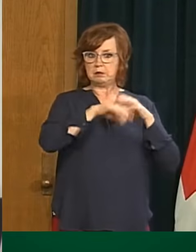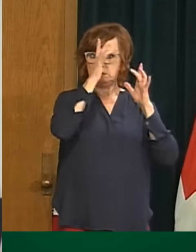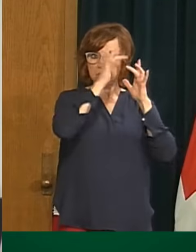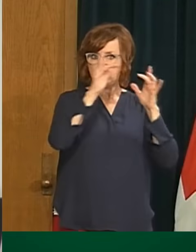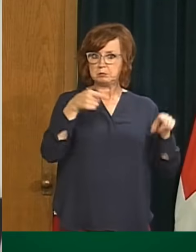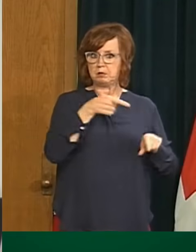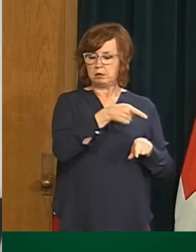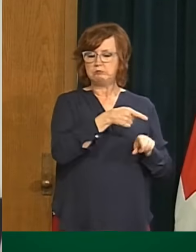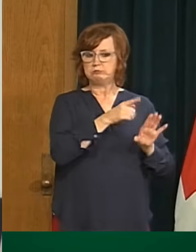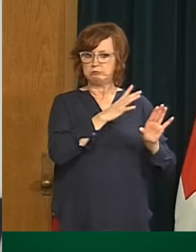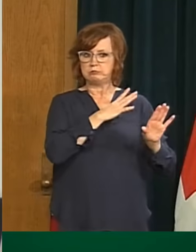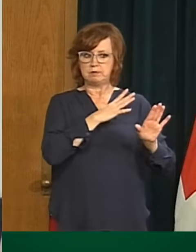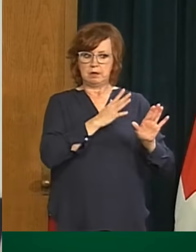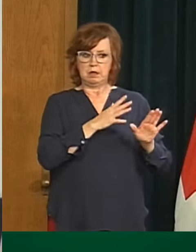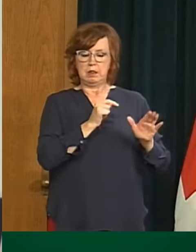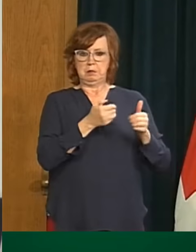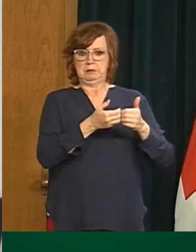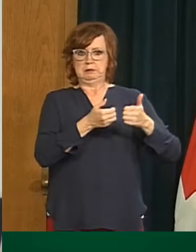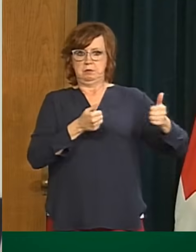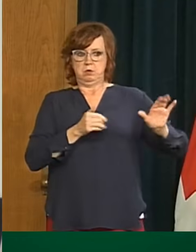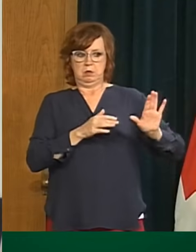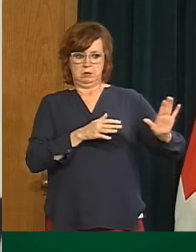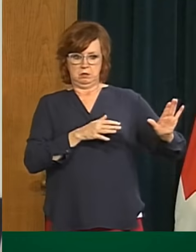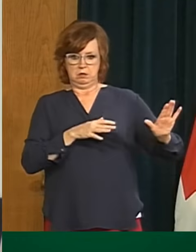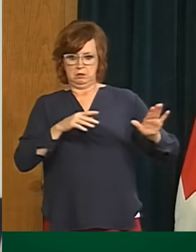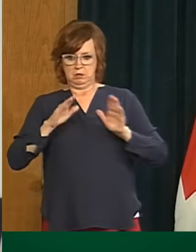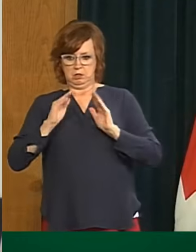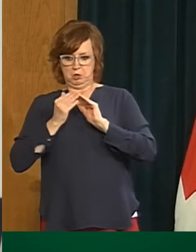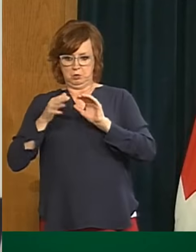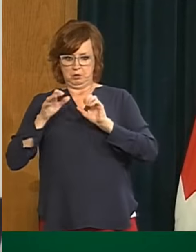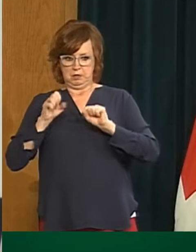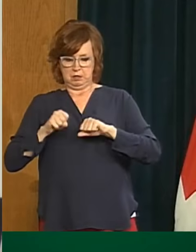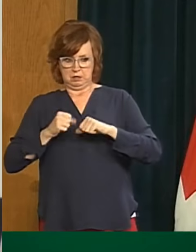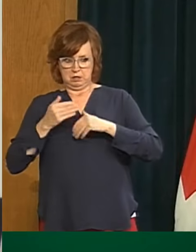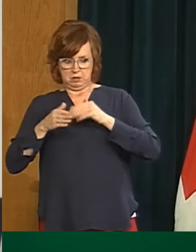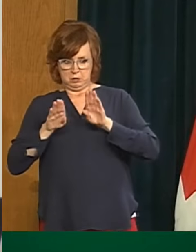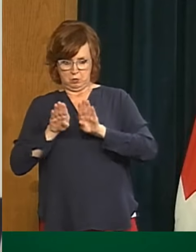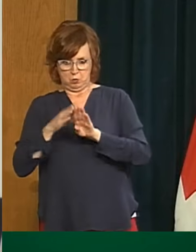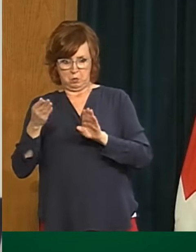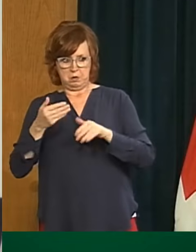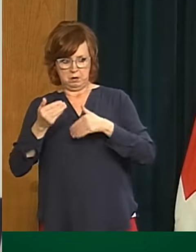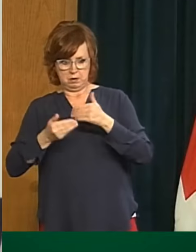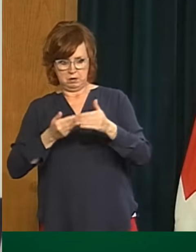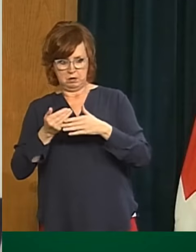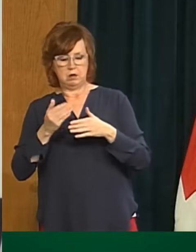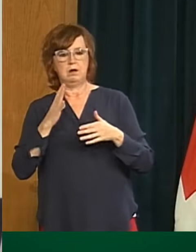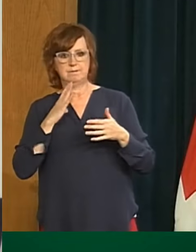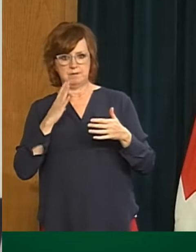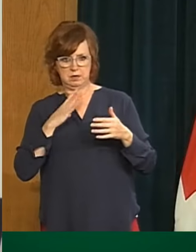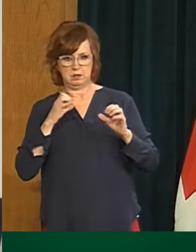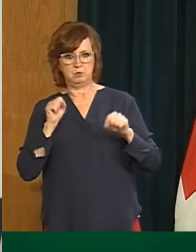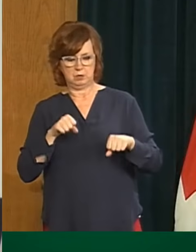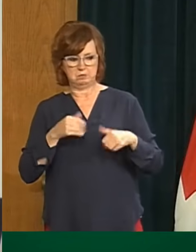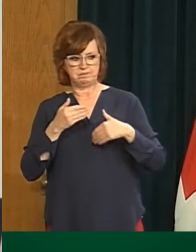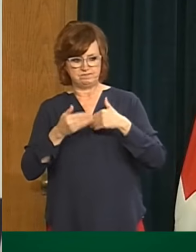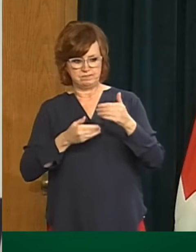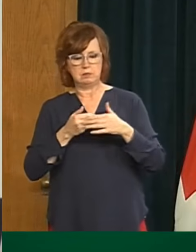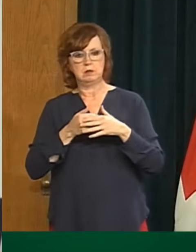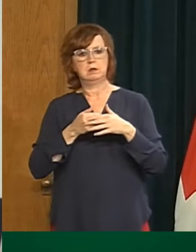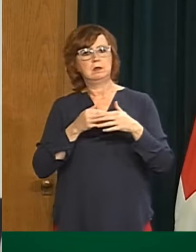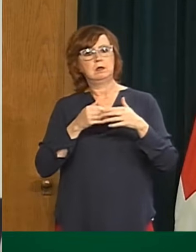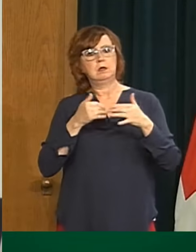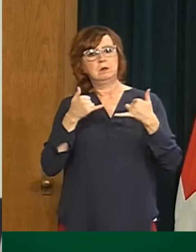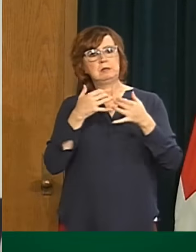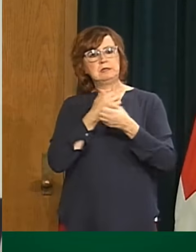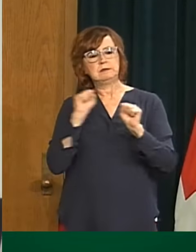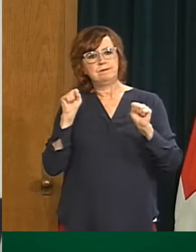it's a community outbreak, then there may in future be a need to pause anywhere in the province when there's a outbreak till such time that